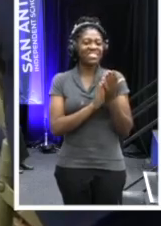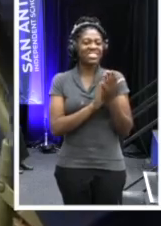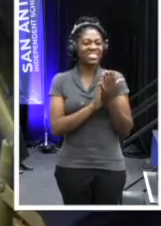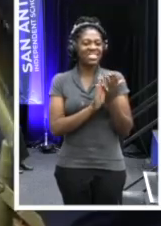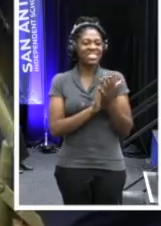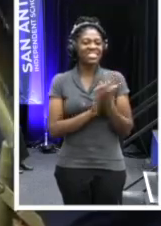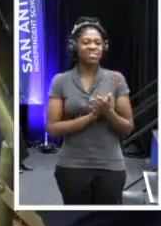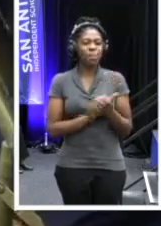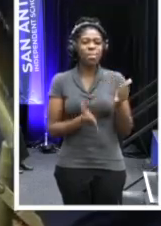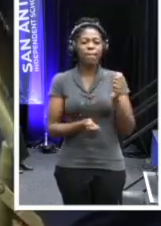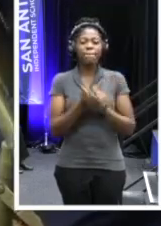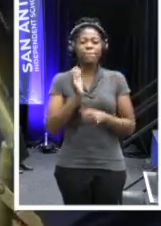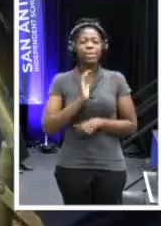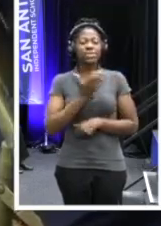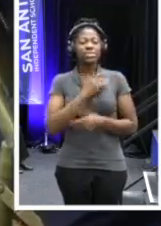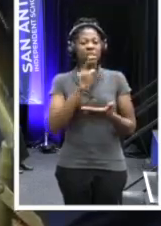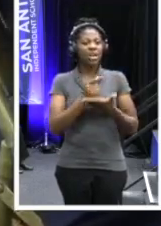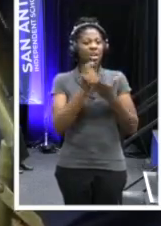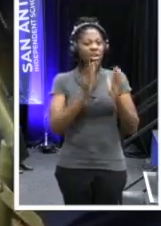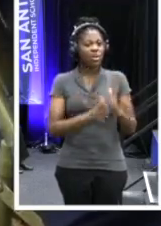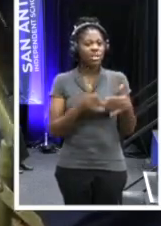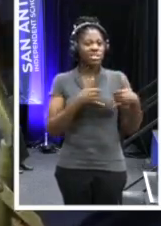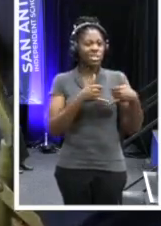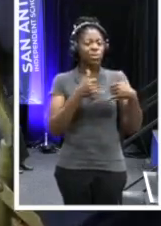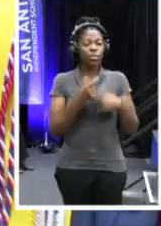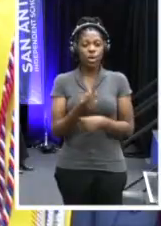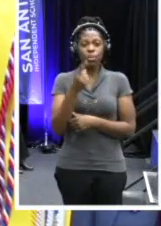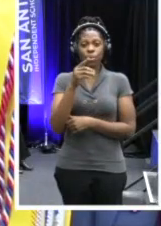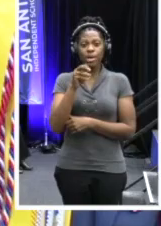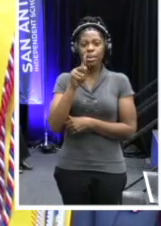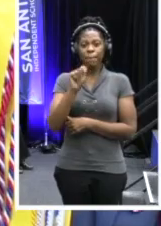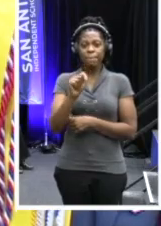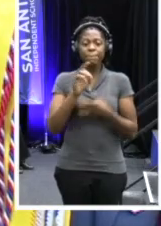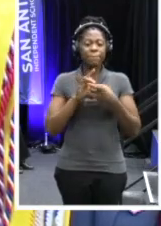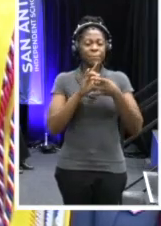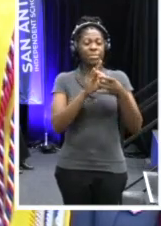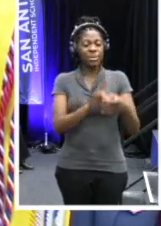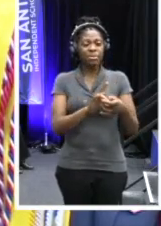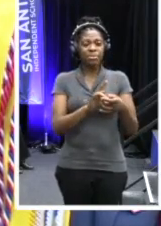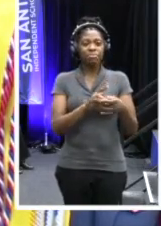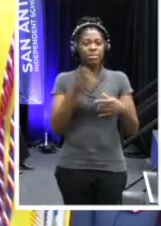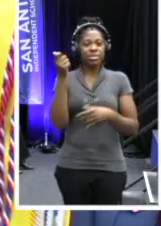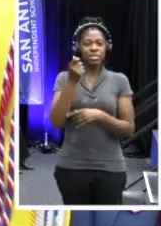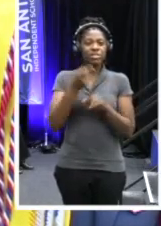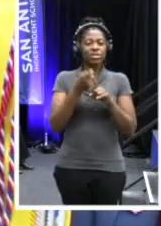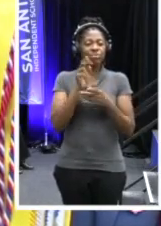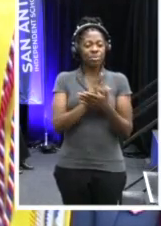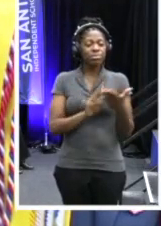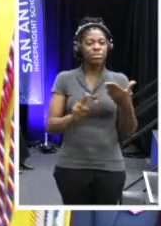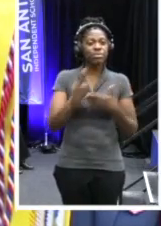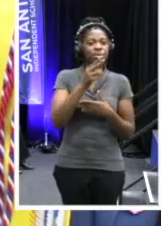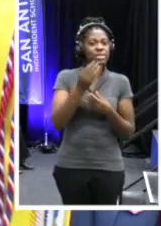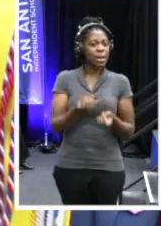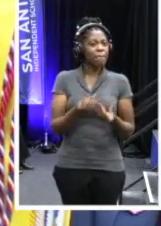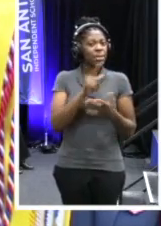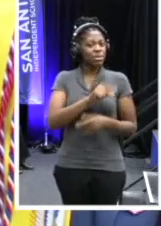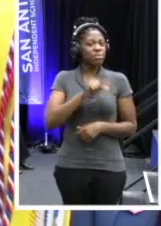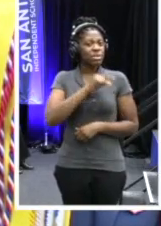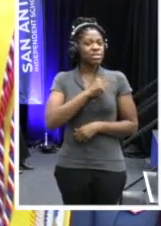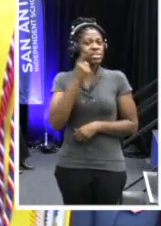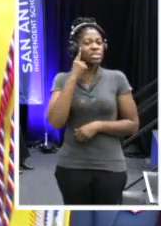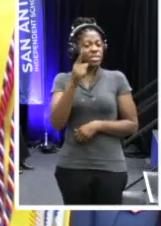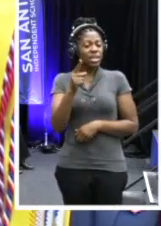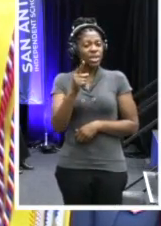Most Travis graduates have been awarded at least one merit-based scholarship from a college or university, and many are eligible to receive the